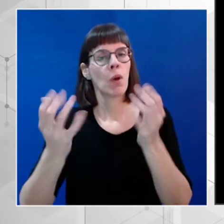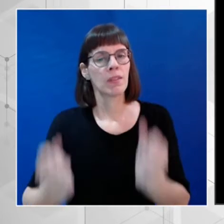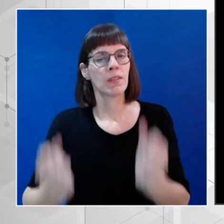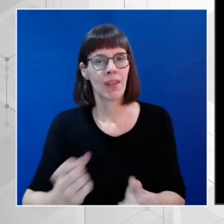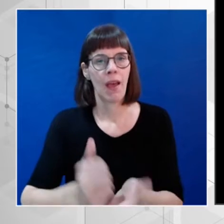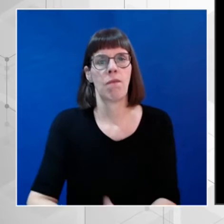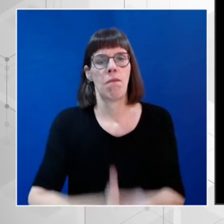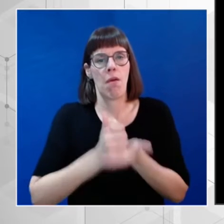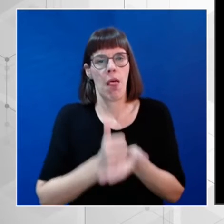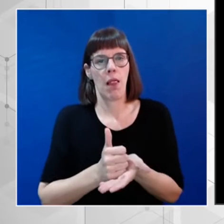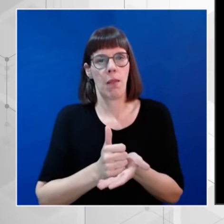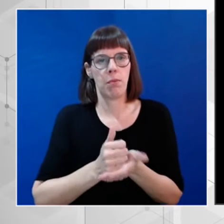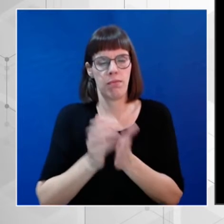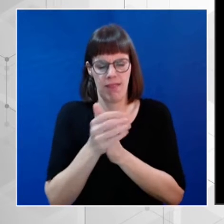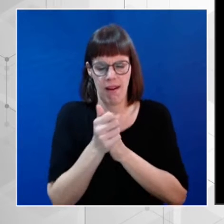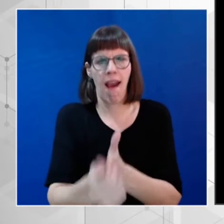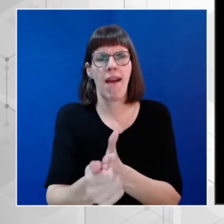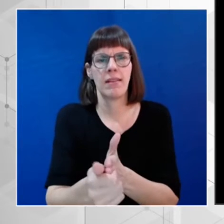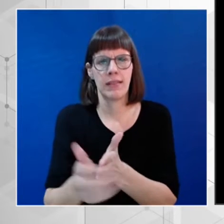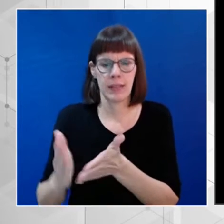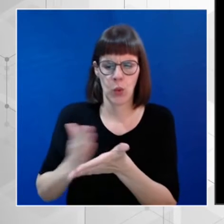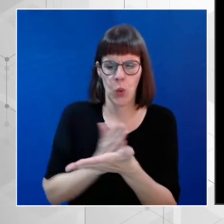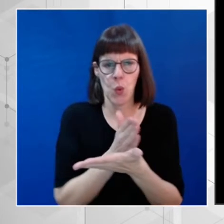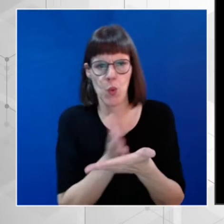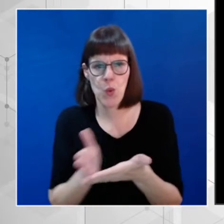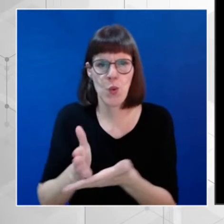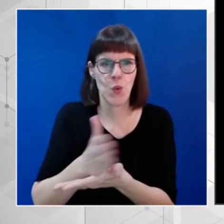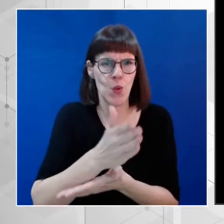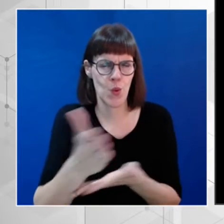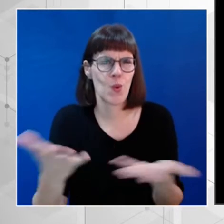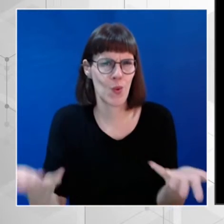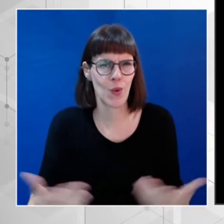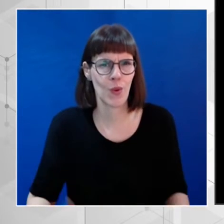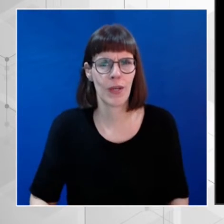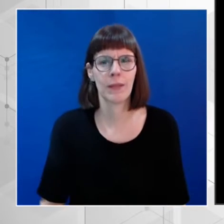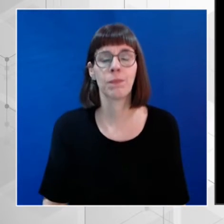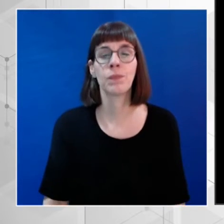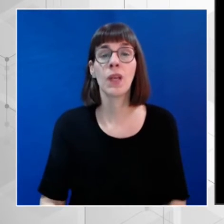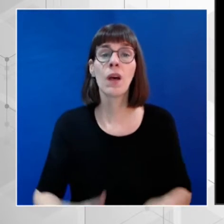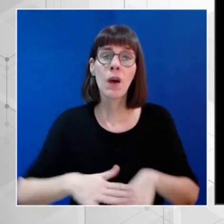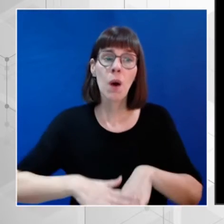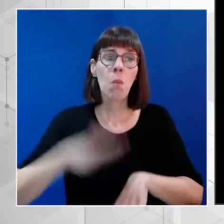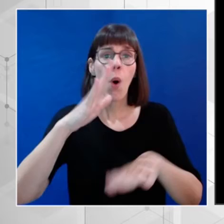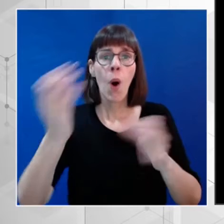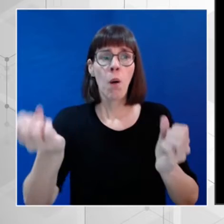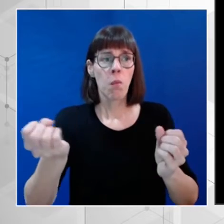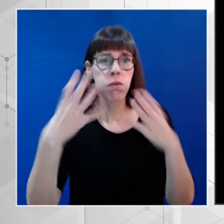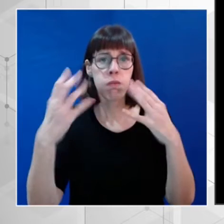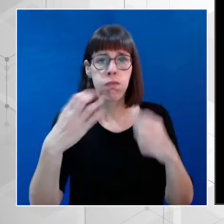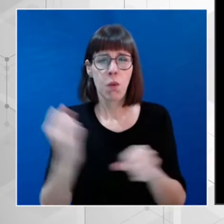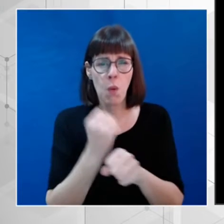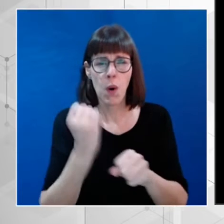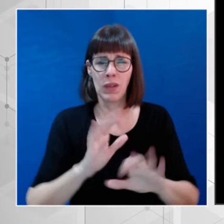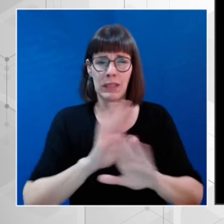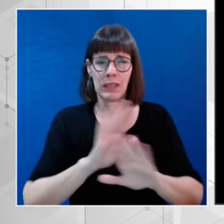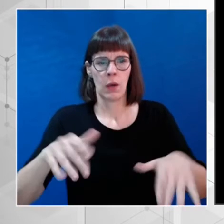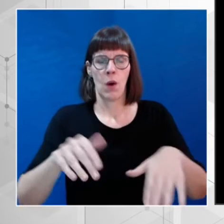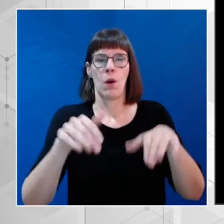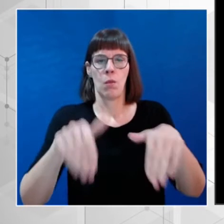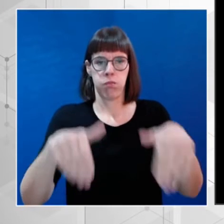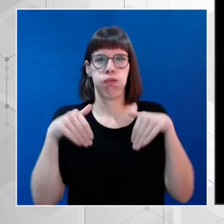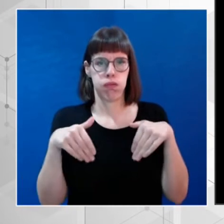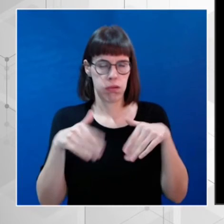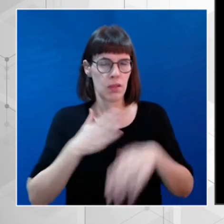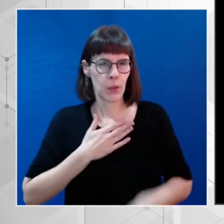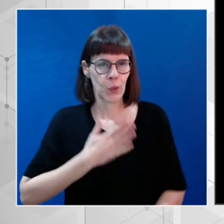help. We just want out of there, believe me. We just don't want more work to do. So